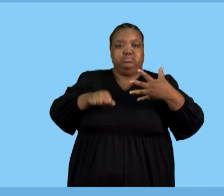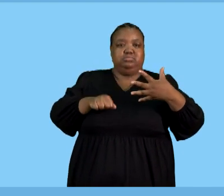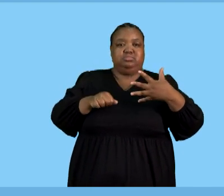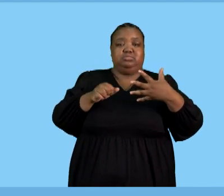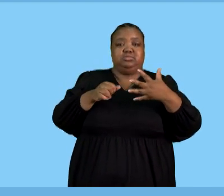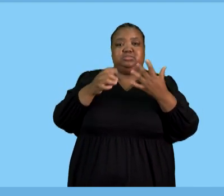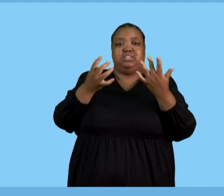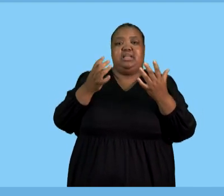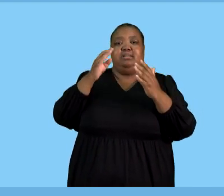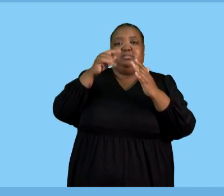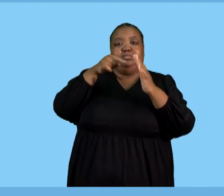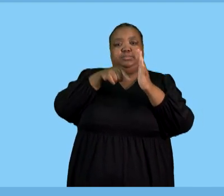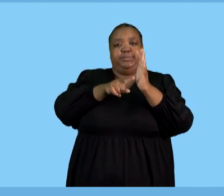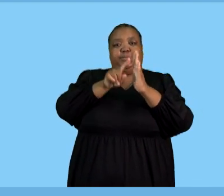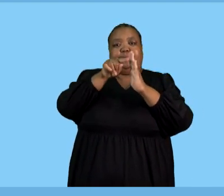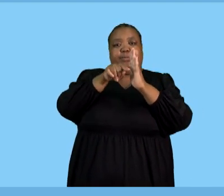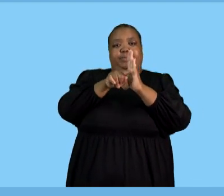of increasing frequency.